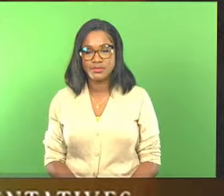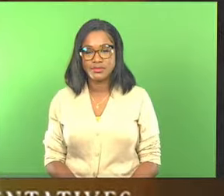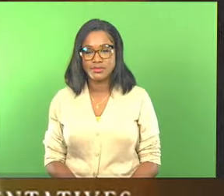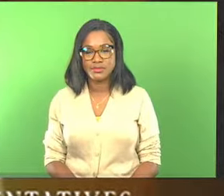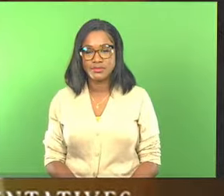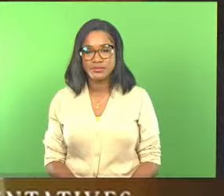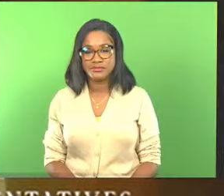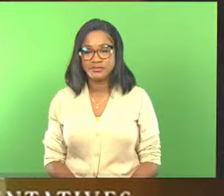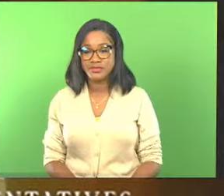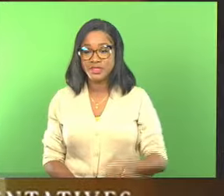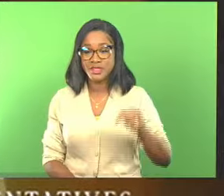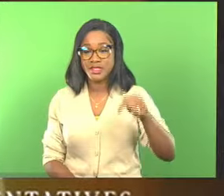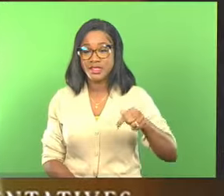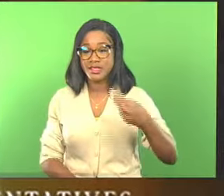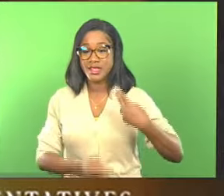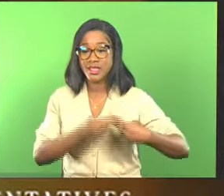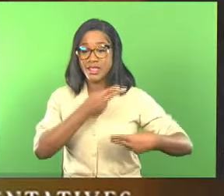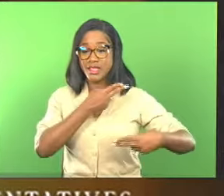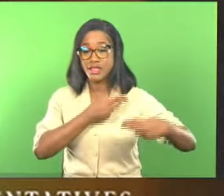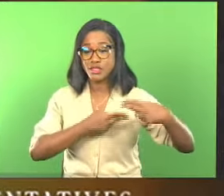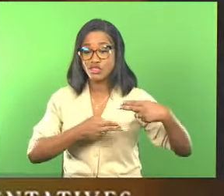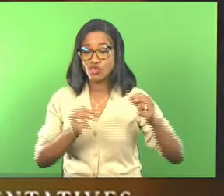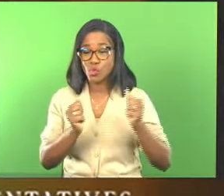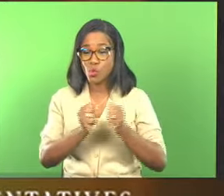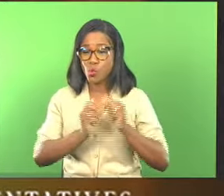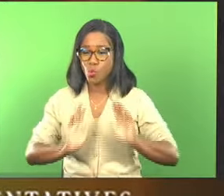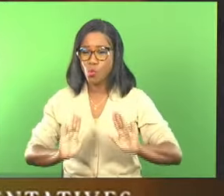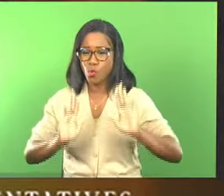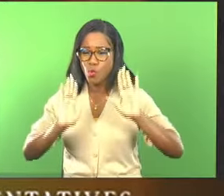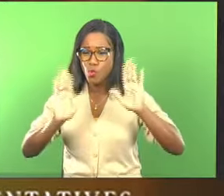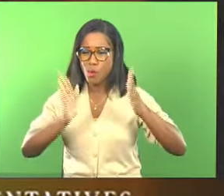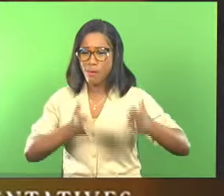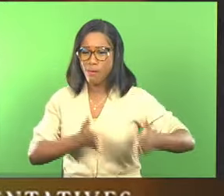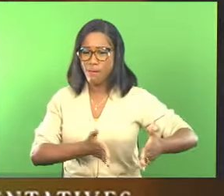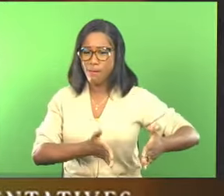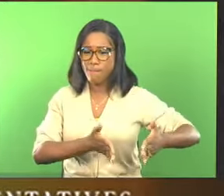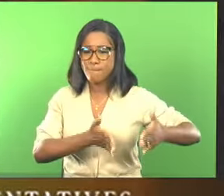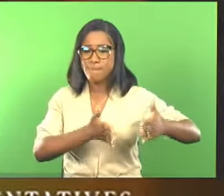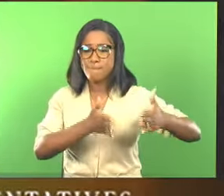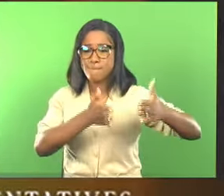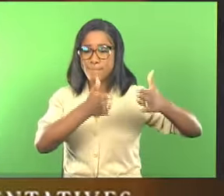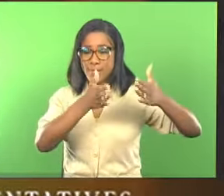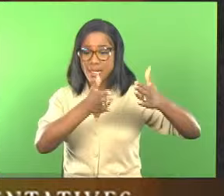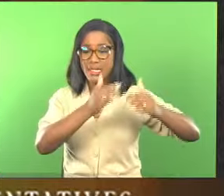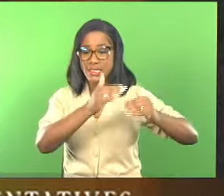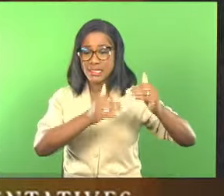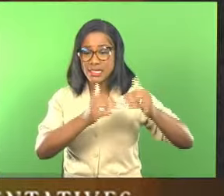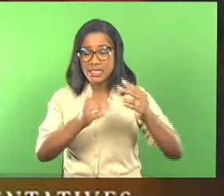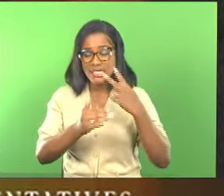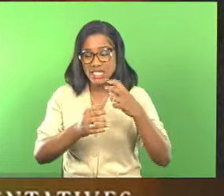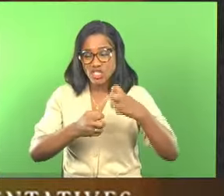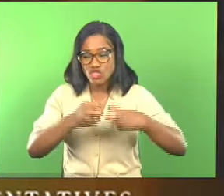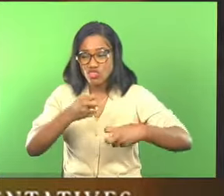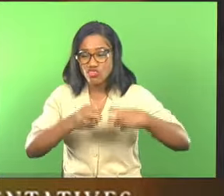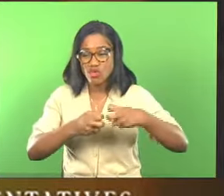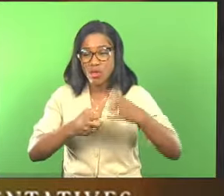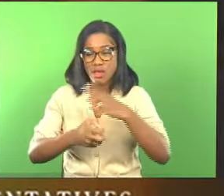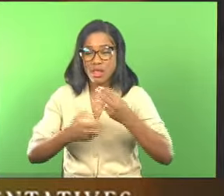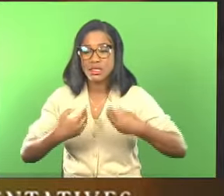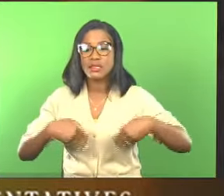This historic red building has seen struggles and sacrifices